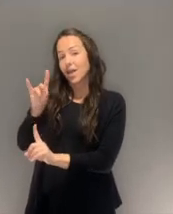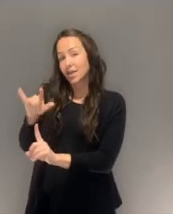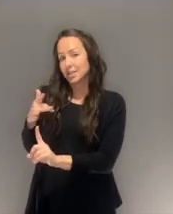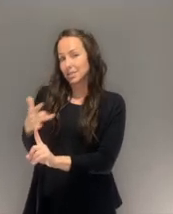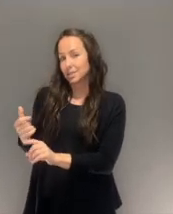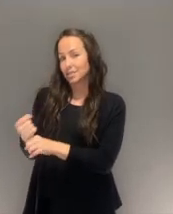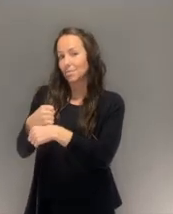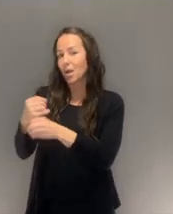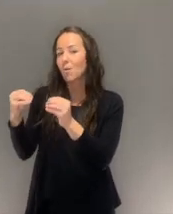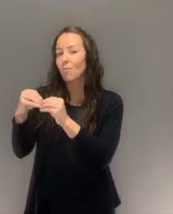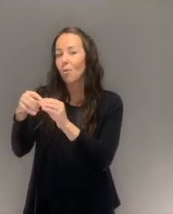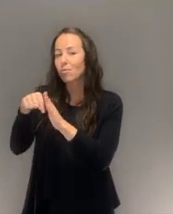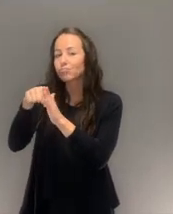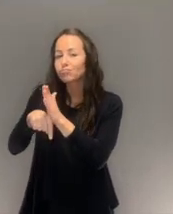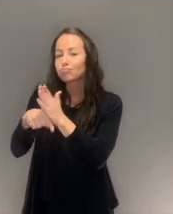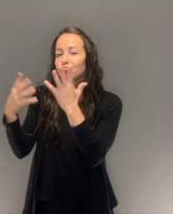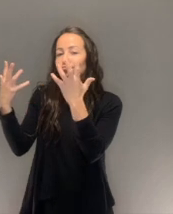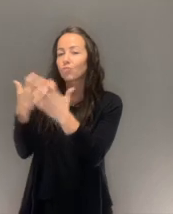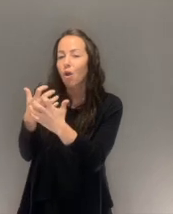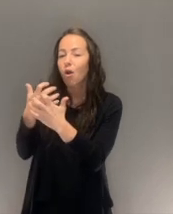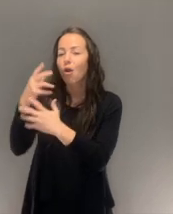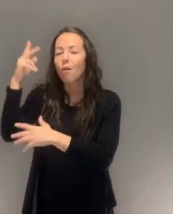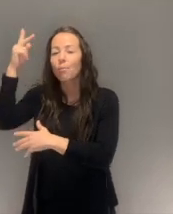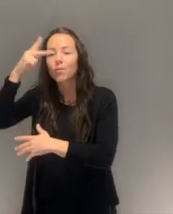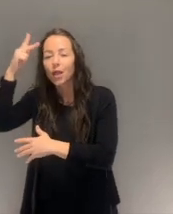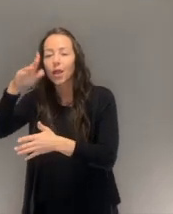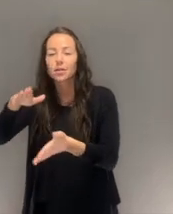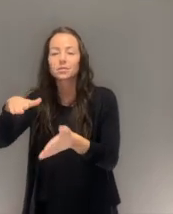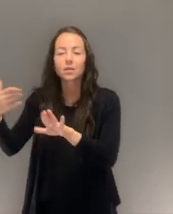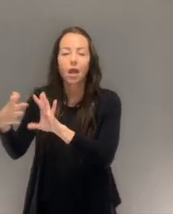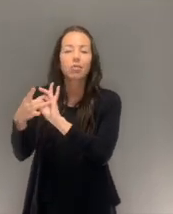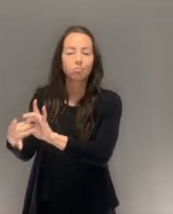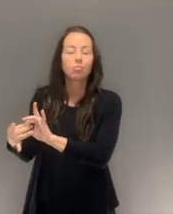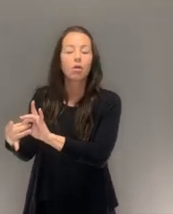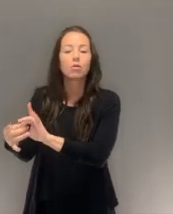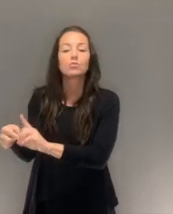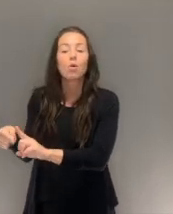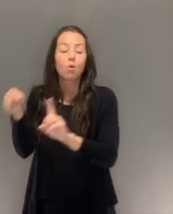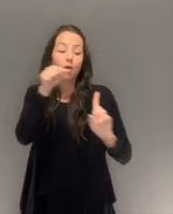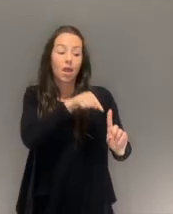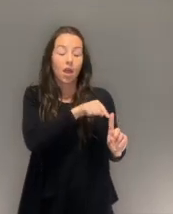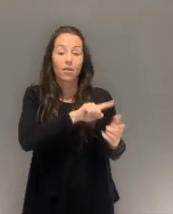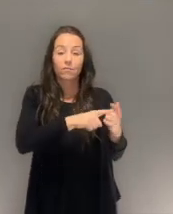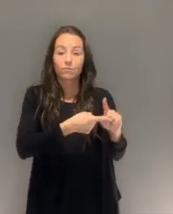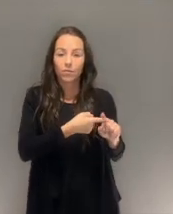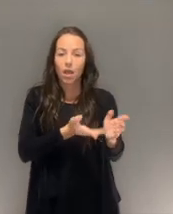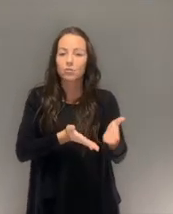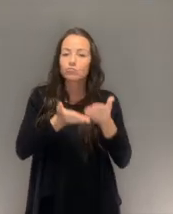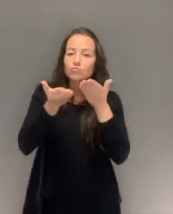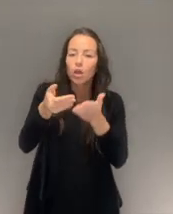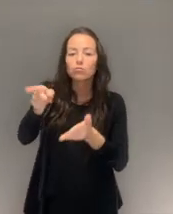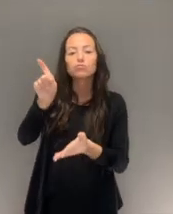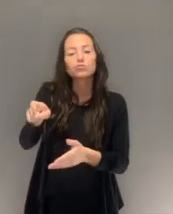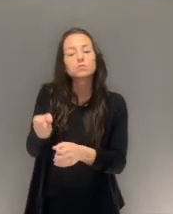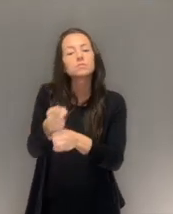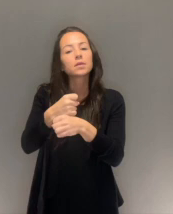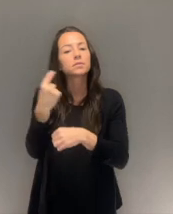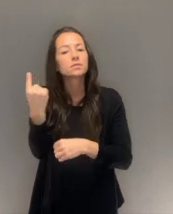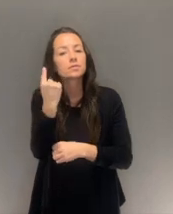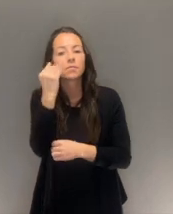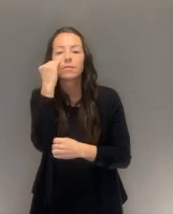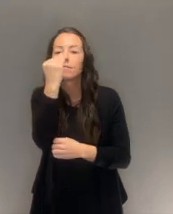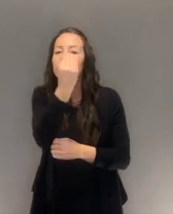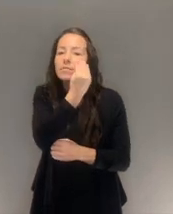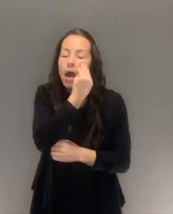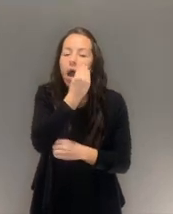very political, very dark, about death and things like that. So this curator friend of his suggested that he make something